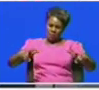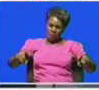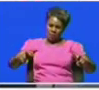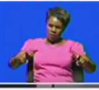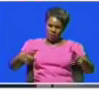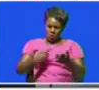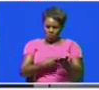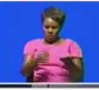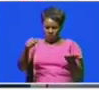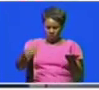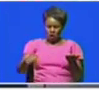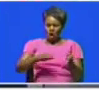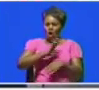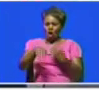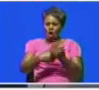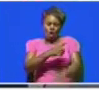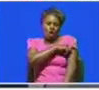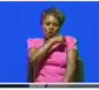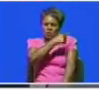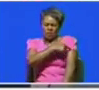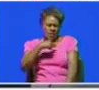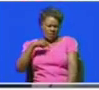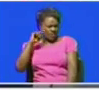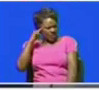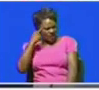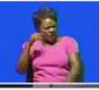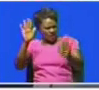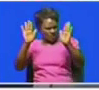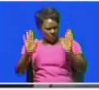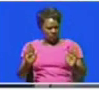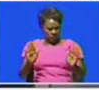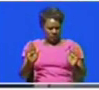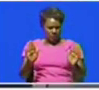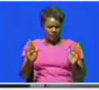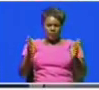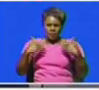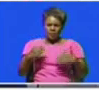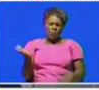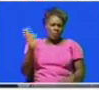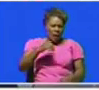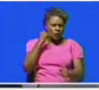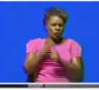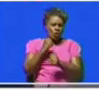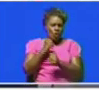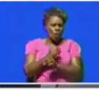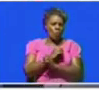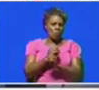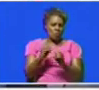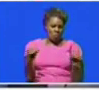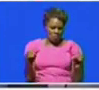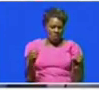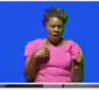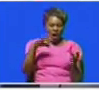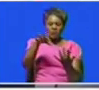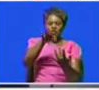from this week in all our hospitals. And I think more importantly is that for those who will not come back, we will have no